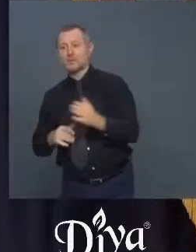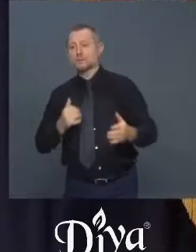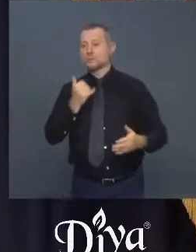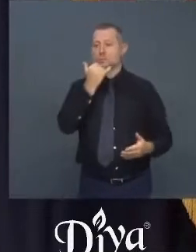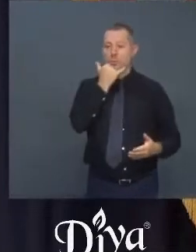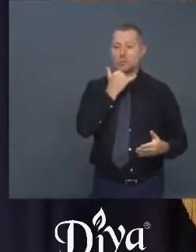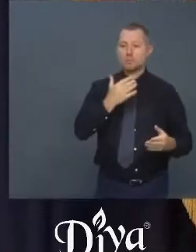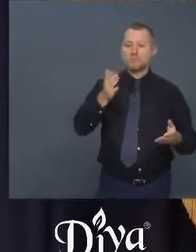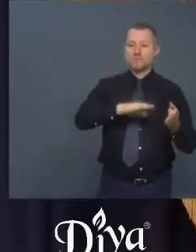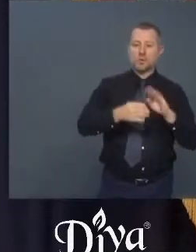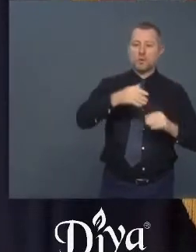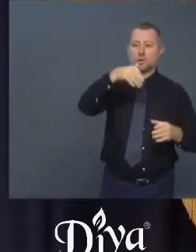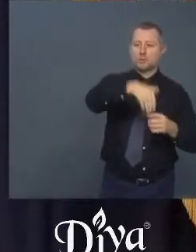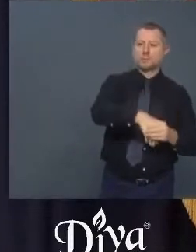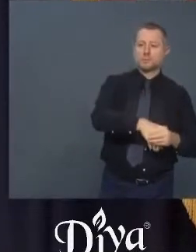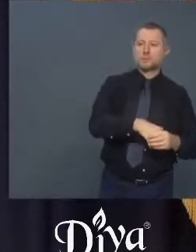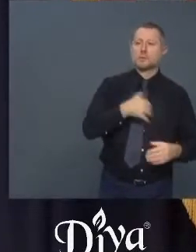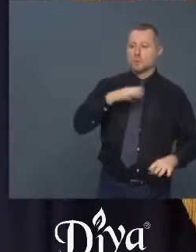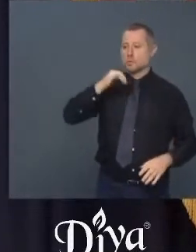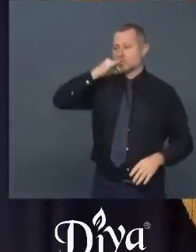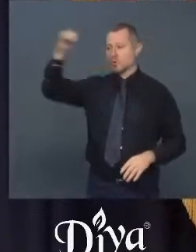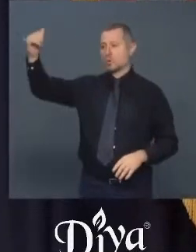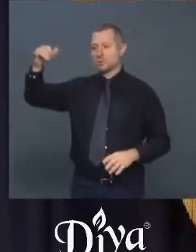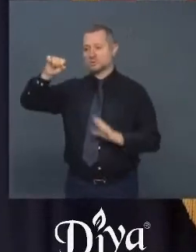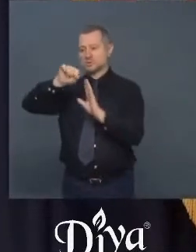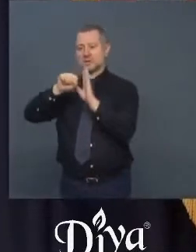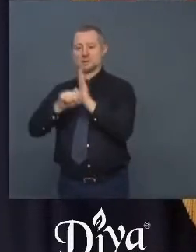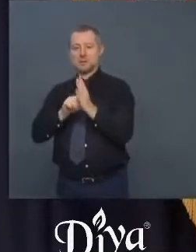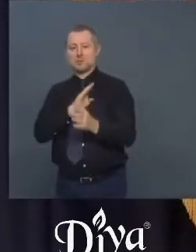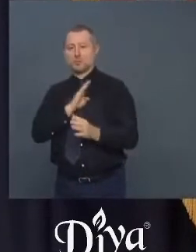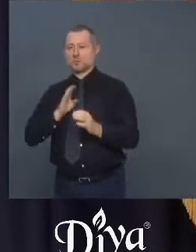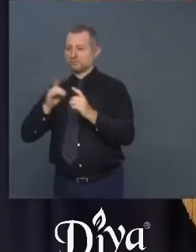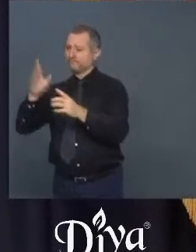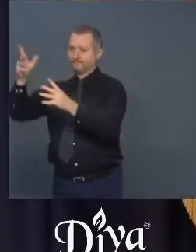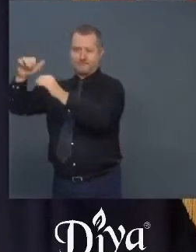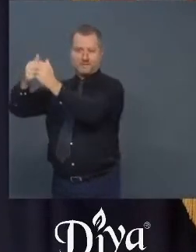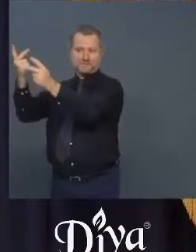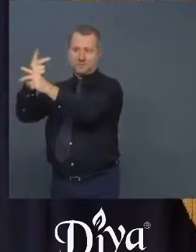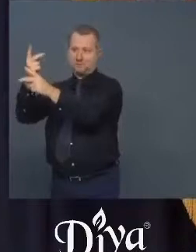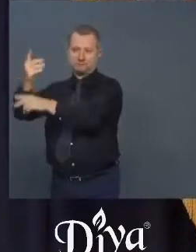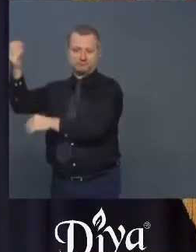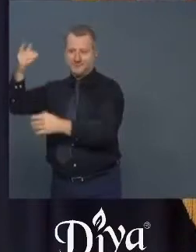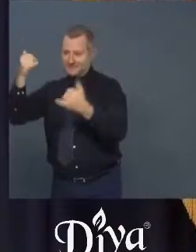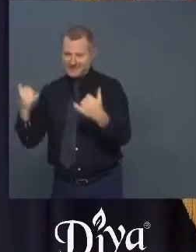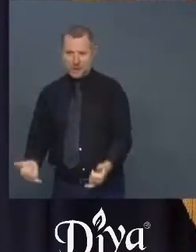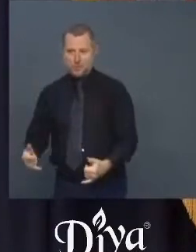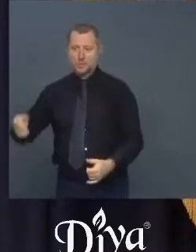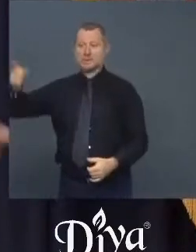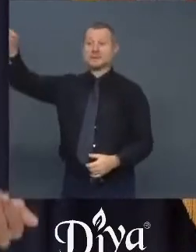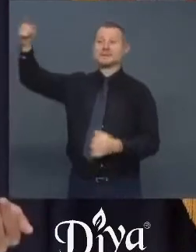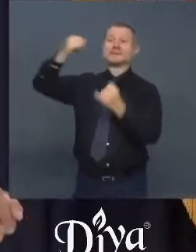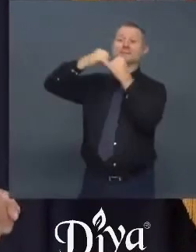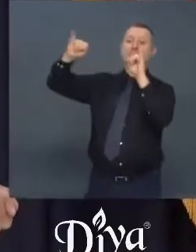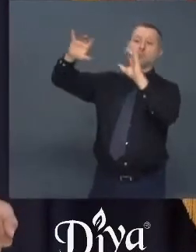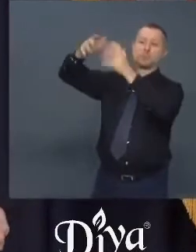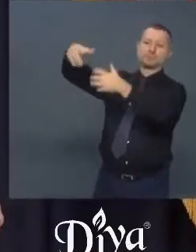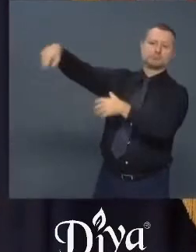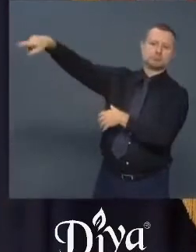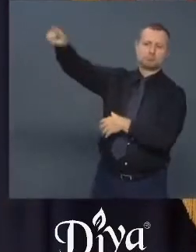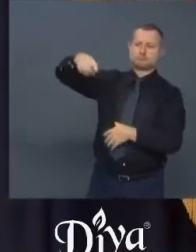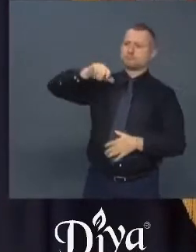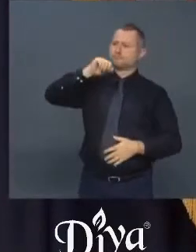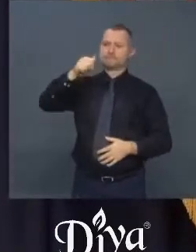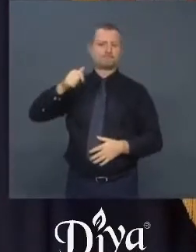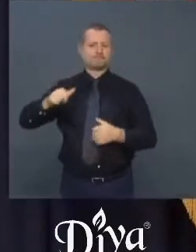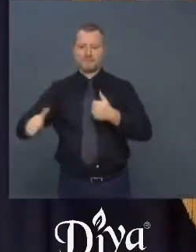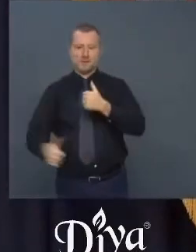Board of Elections, and we've told them that they've got to figure out how to deal with this right away. They're an independent entity. They're not an extension of our